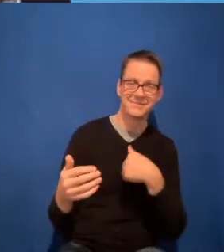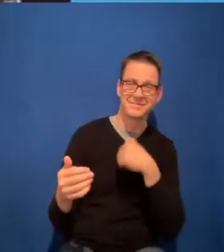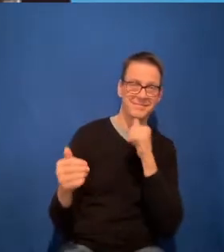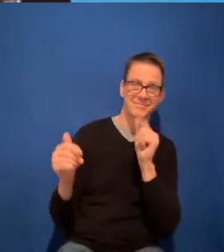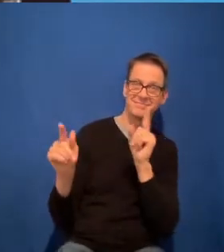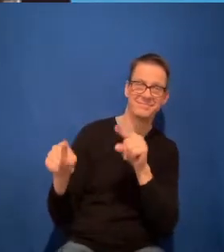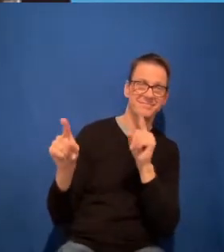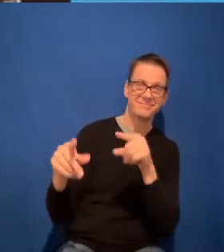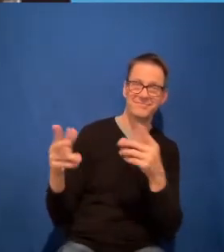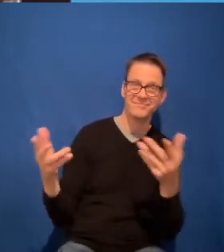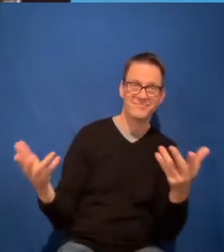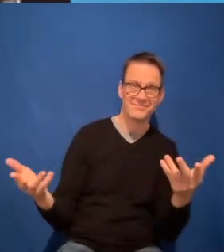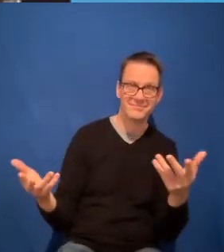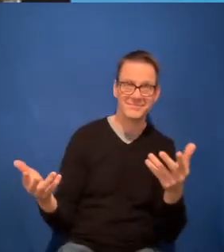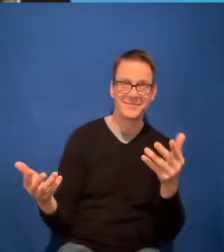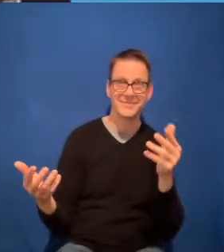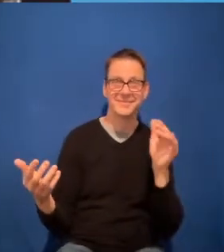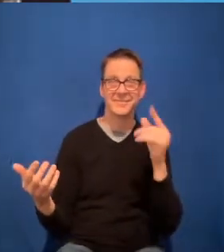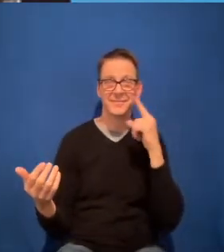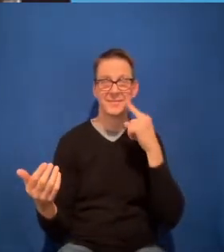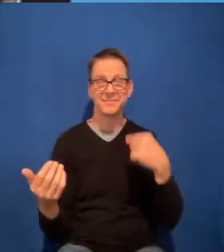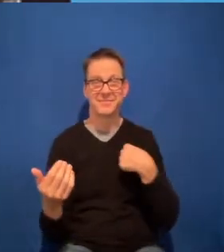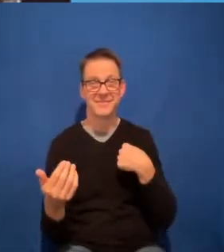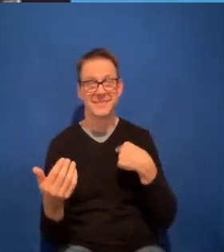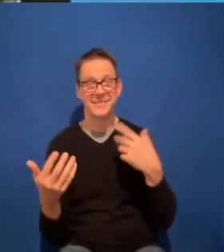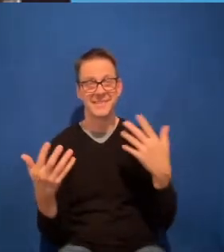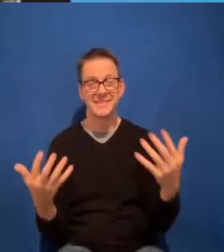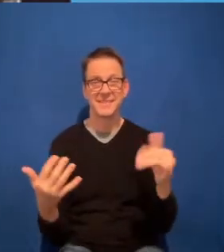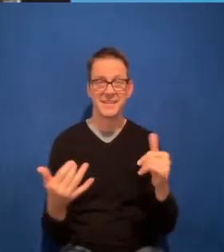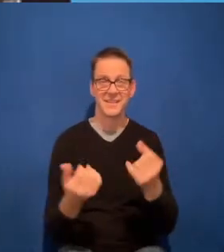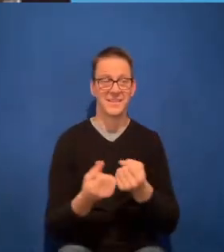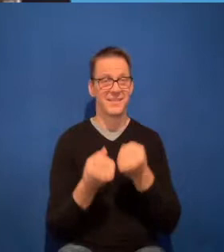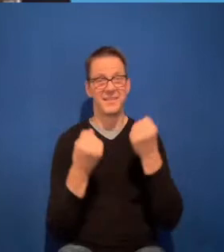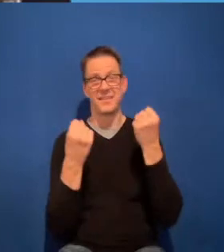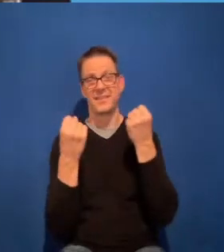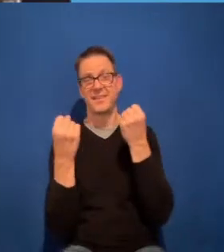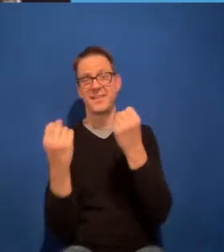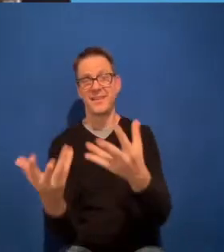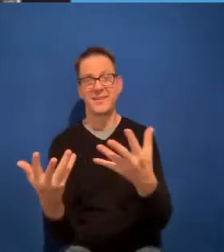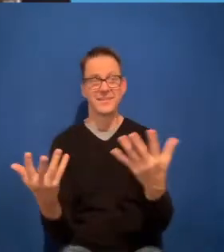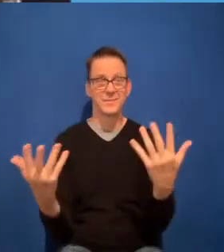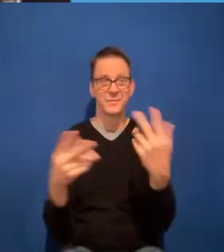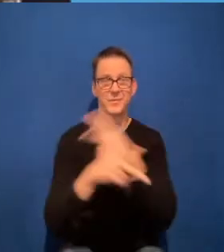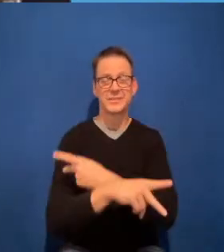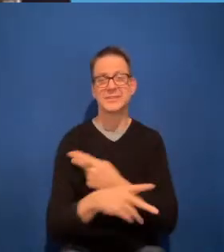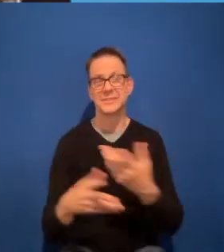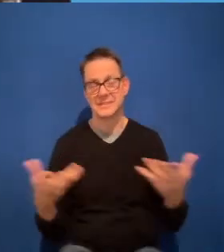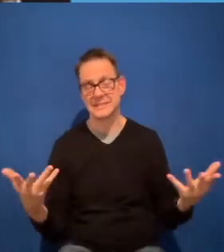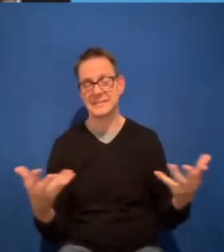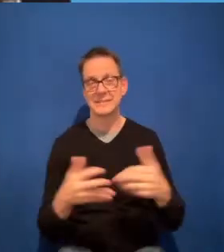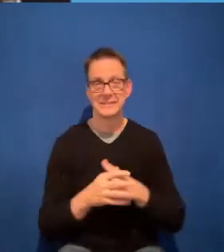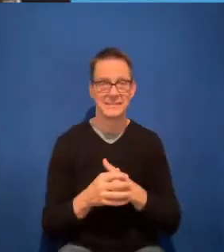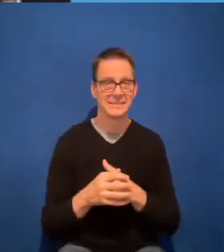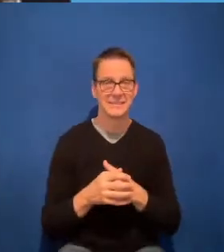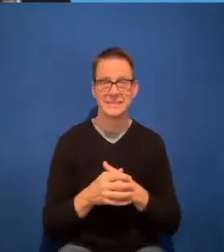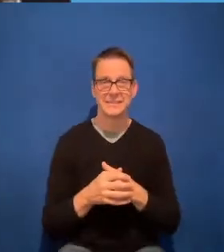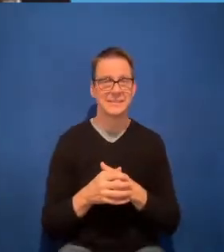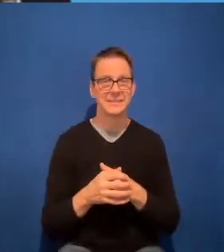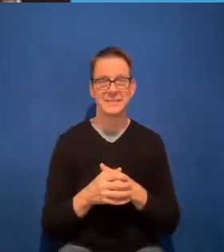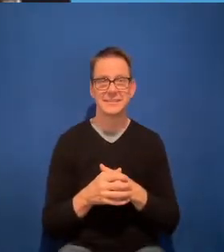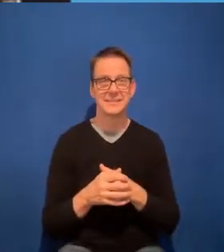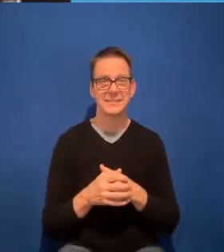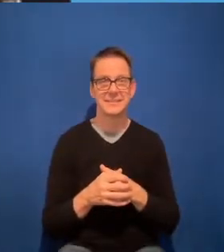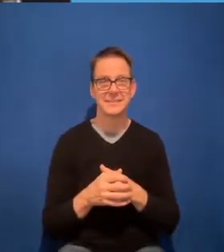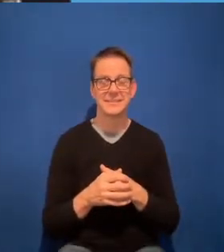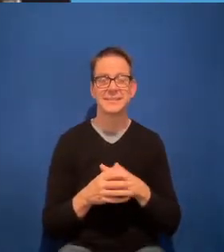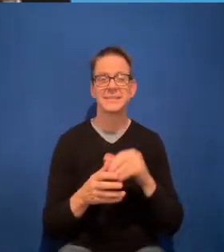I know led to things sometimes turning out not as well as they would have had I. So from that practitioner side